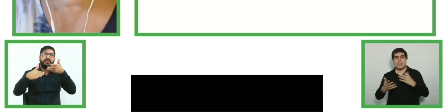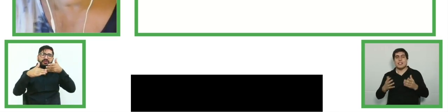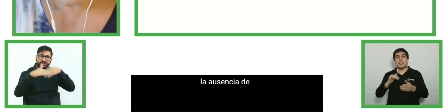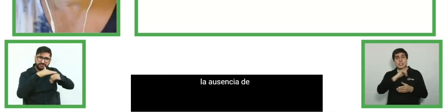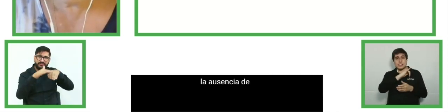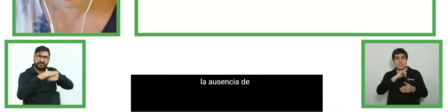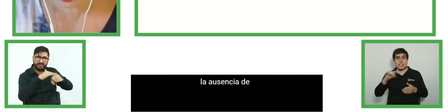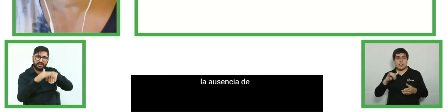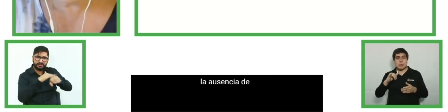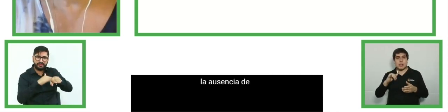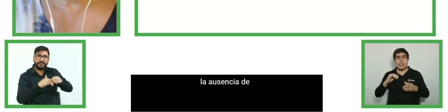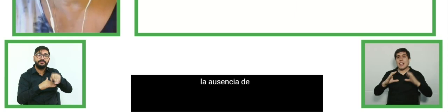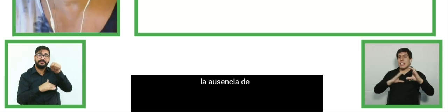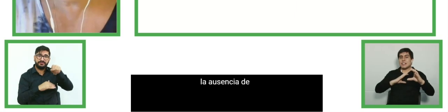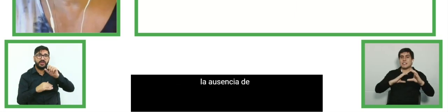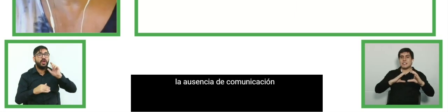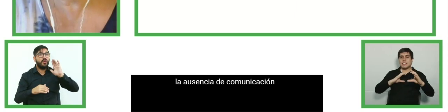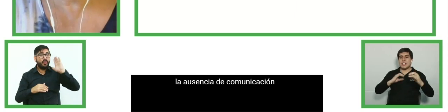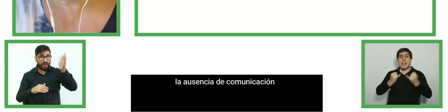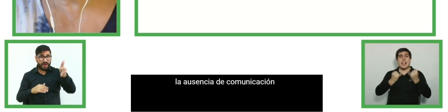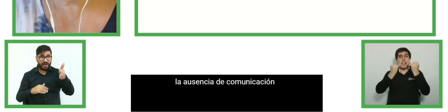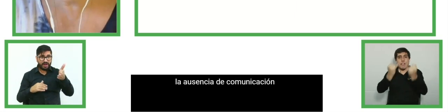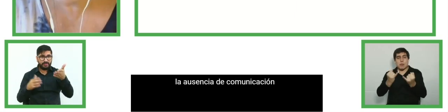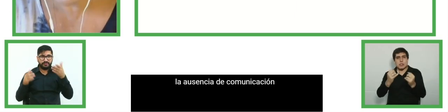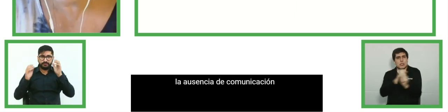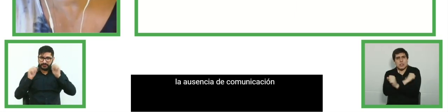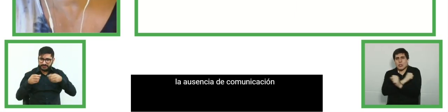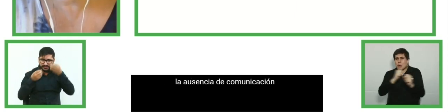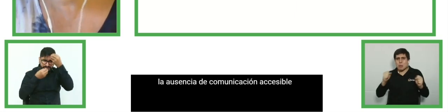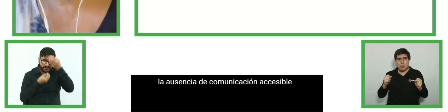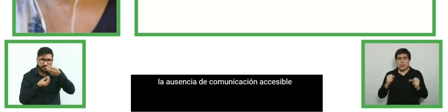impedes the flow of information and dialogue